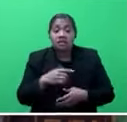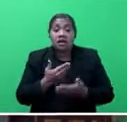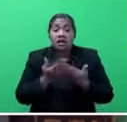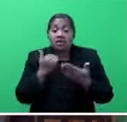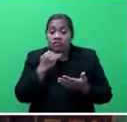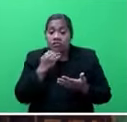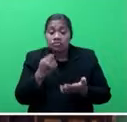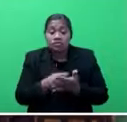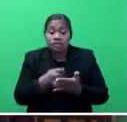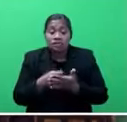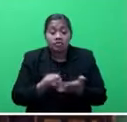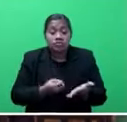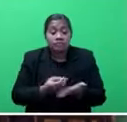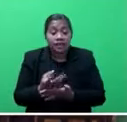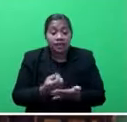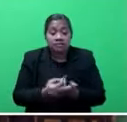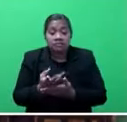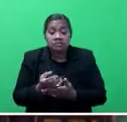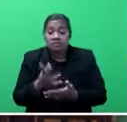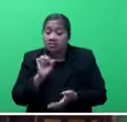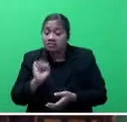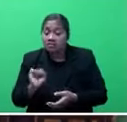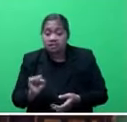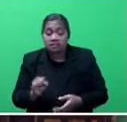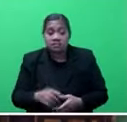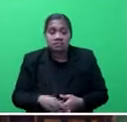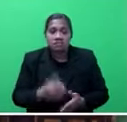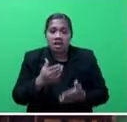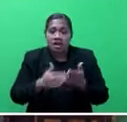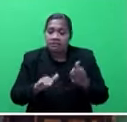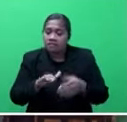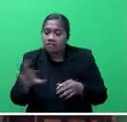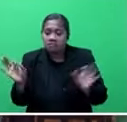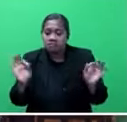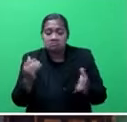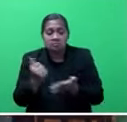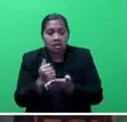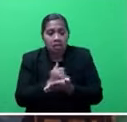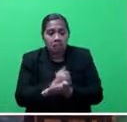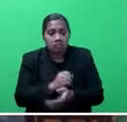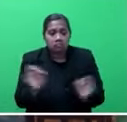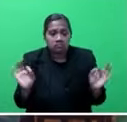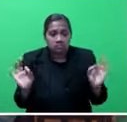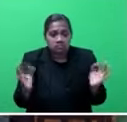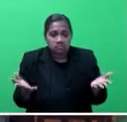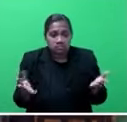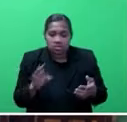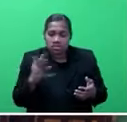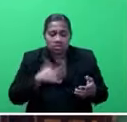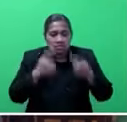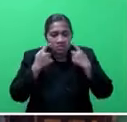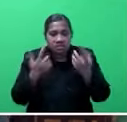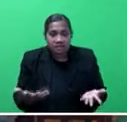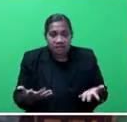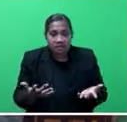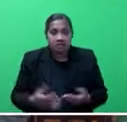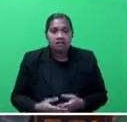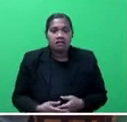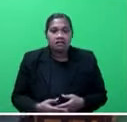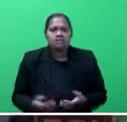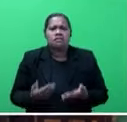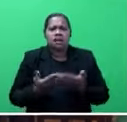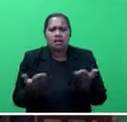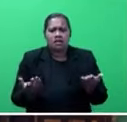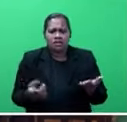money you spend to buy buses and all of it. Half of them don't have their accounts done. They don't want to reveal it. How can you